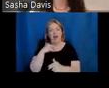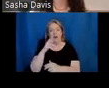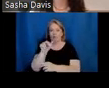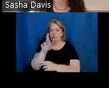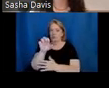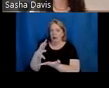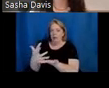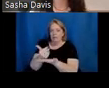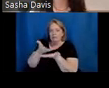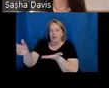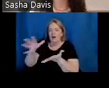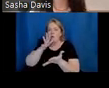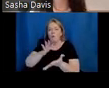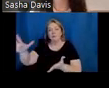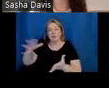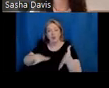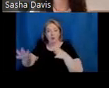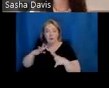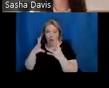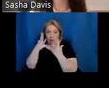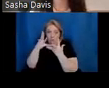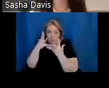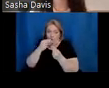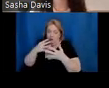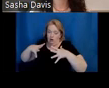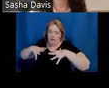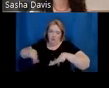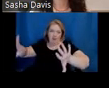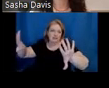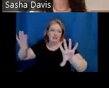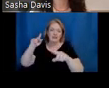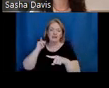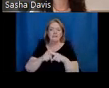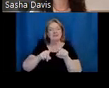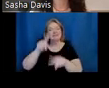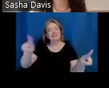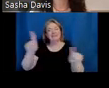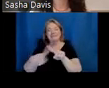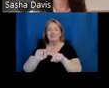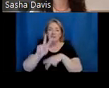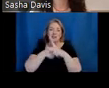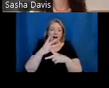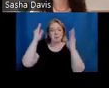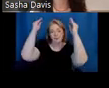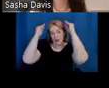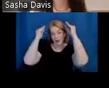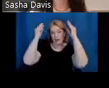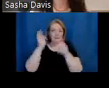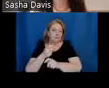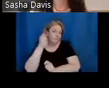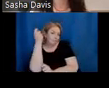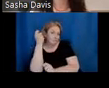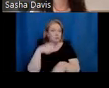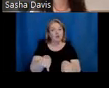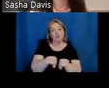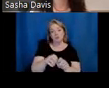clothing and fantastic dresses, to be sure, along with a vast array of accessories from hats to parasols to shoes